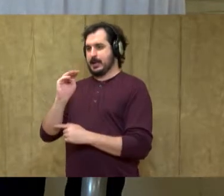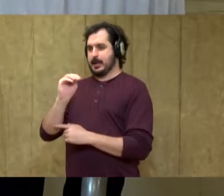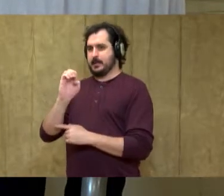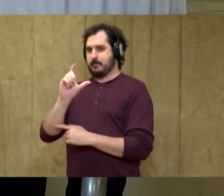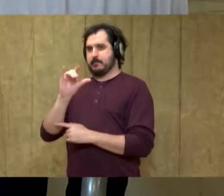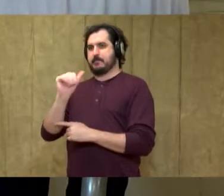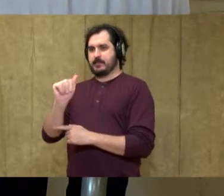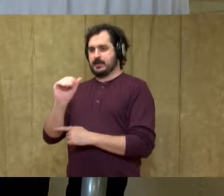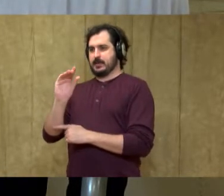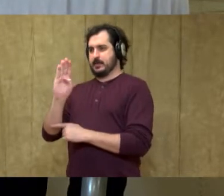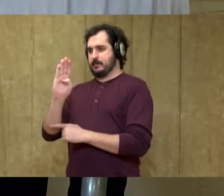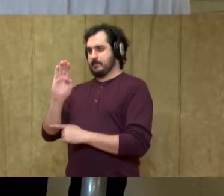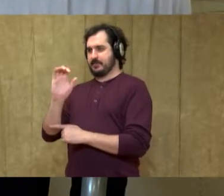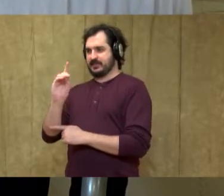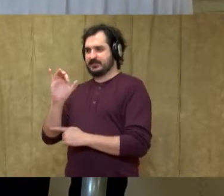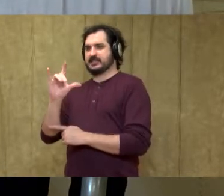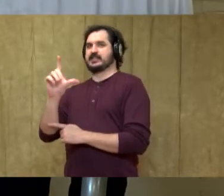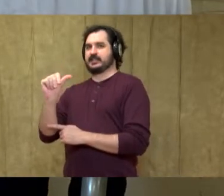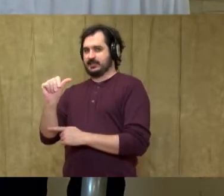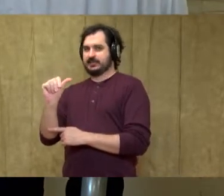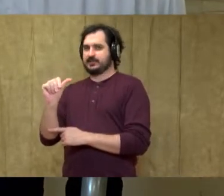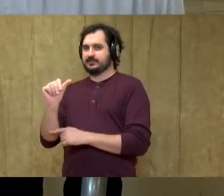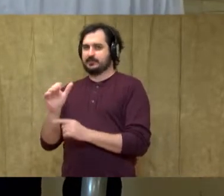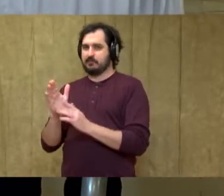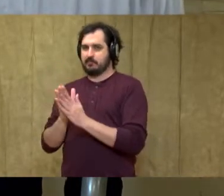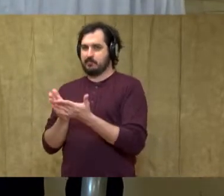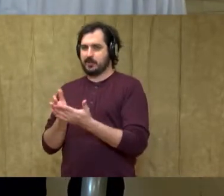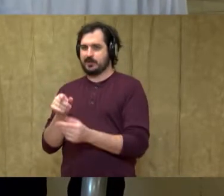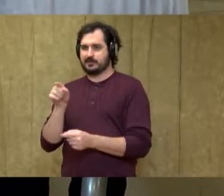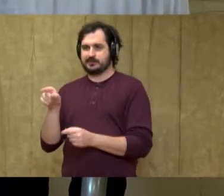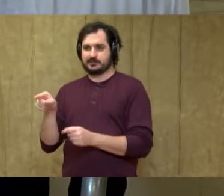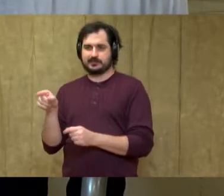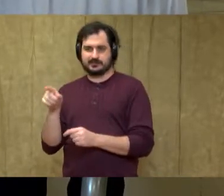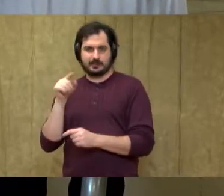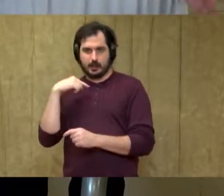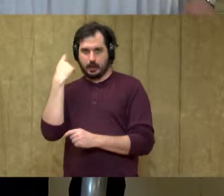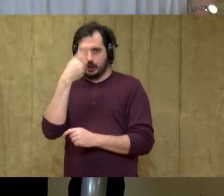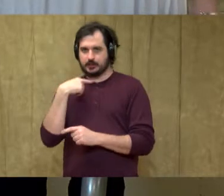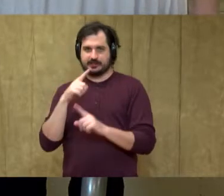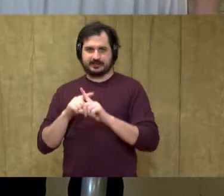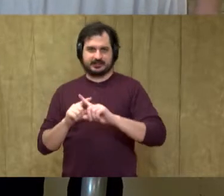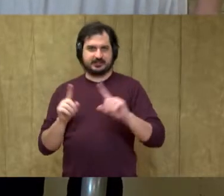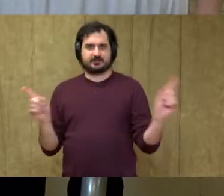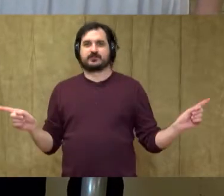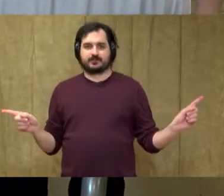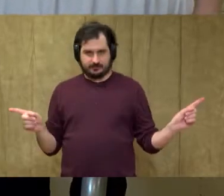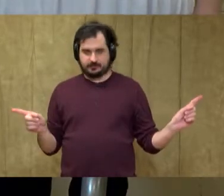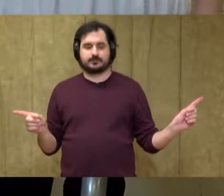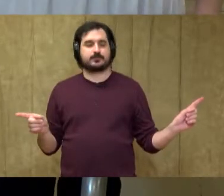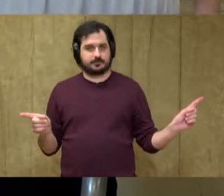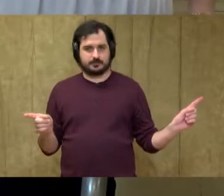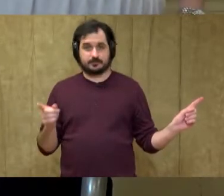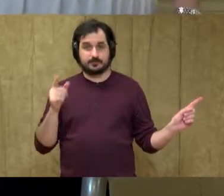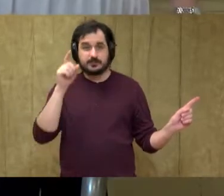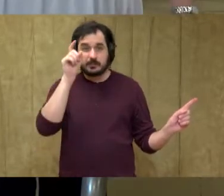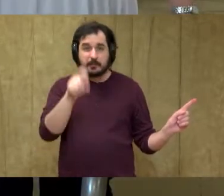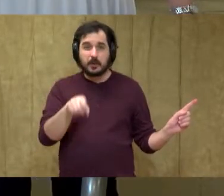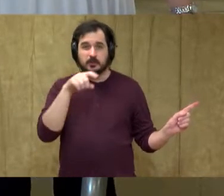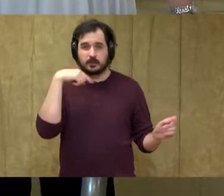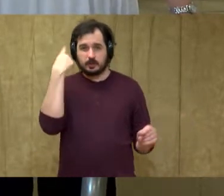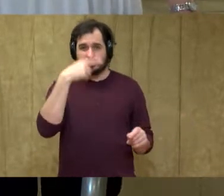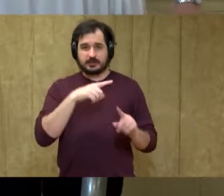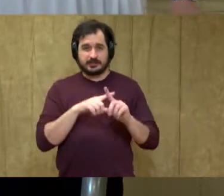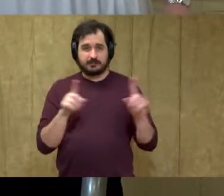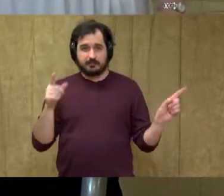your first grade Frog and Toad book. It's supposed to look different. Why? Because of the text structure and because of the